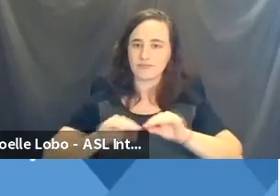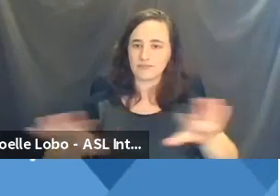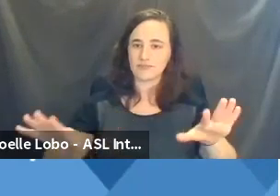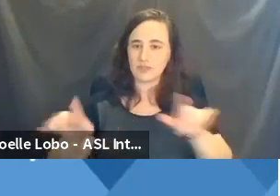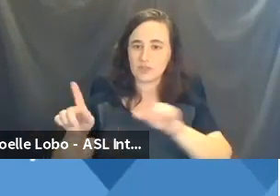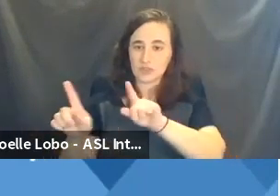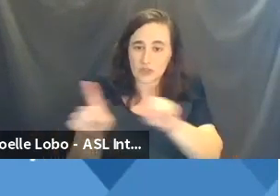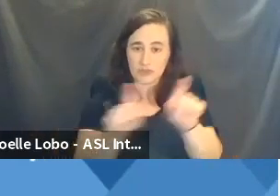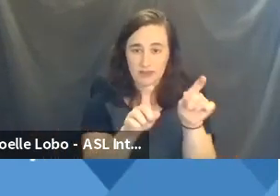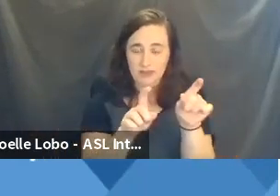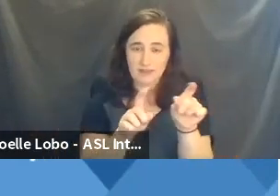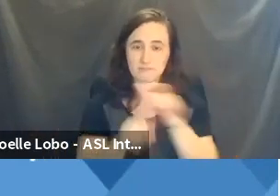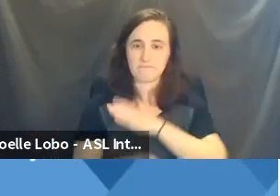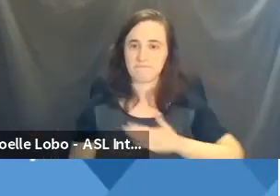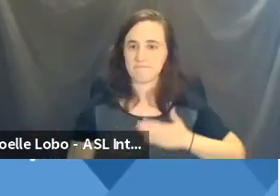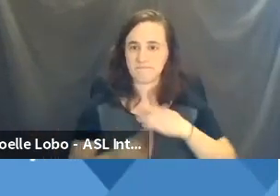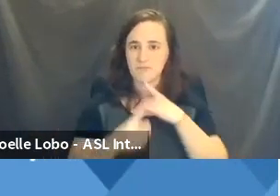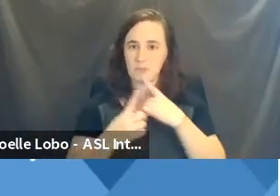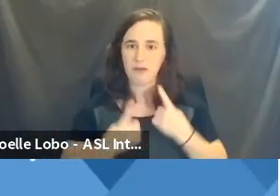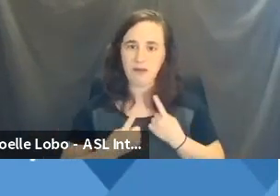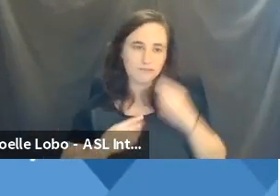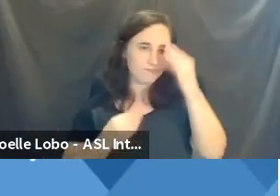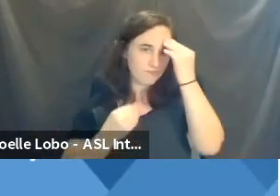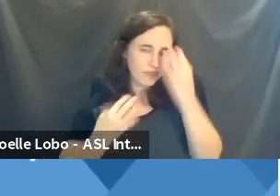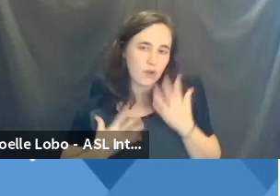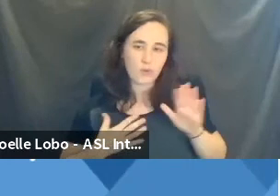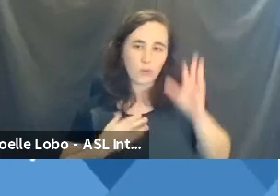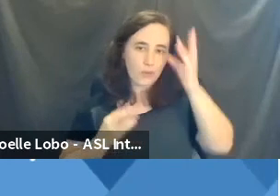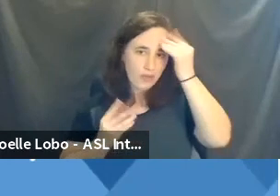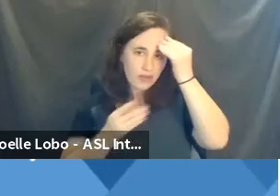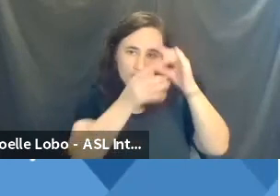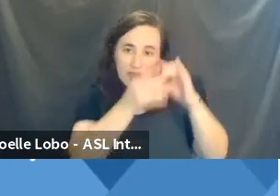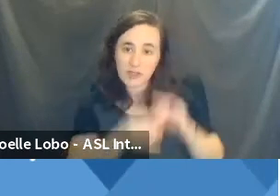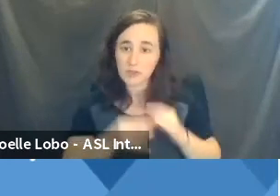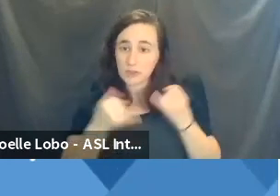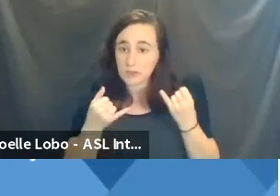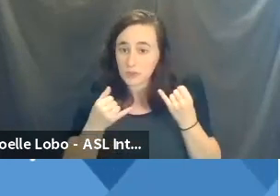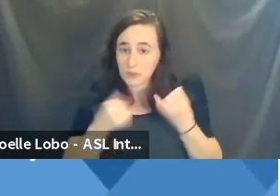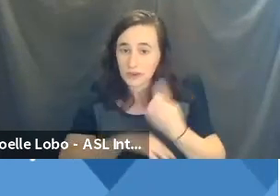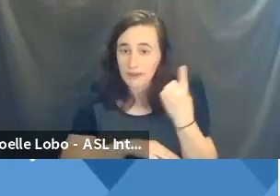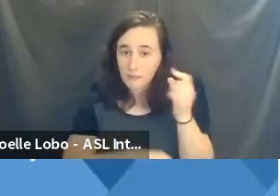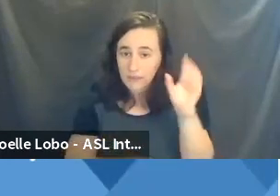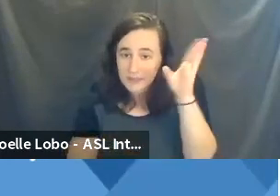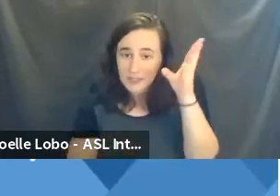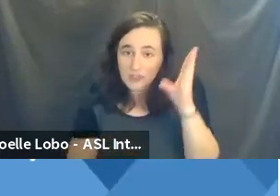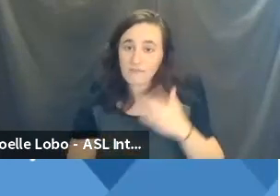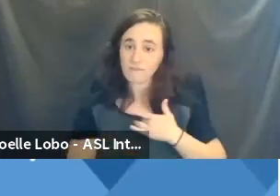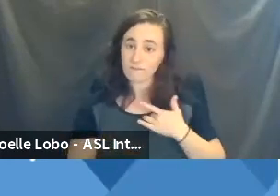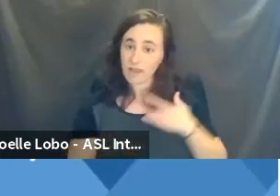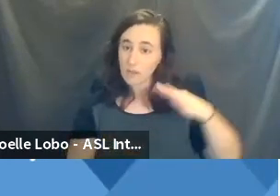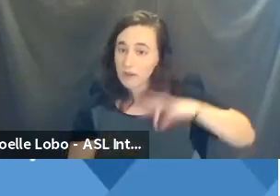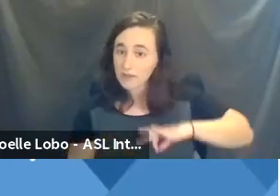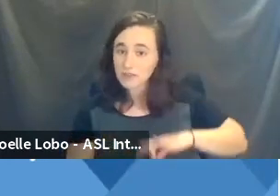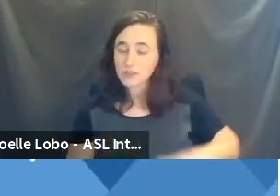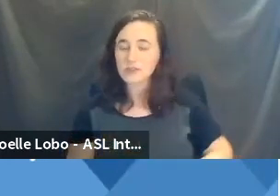about whether how you felt about the content and the usefulness of the information you got today. So